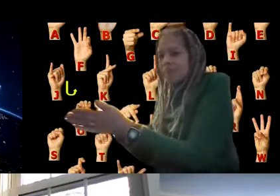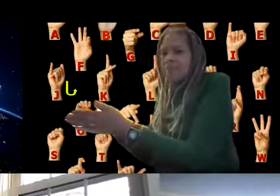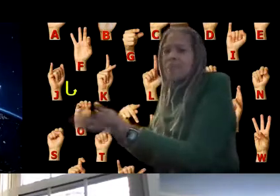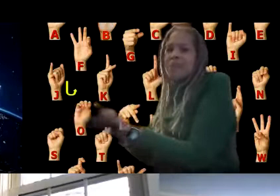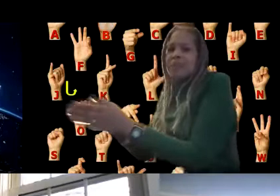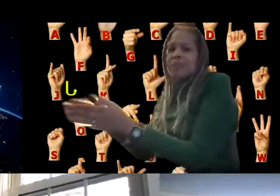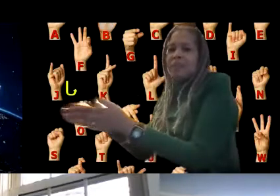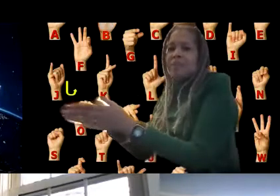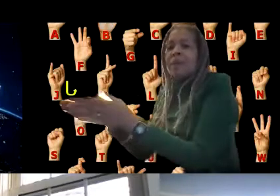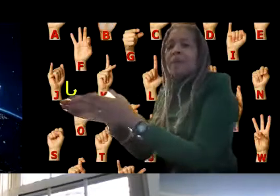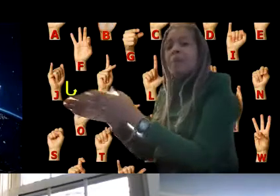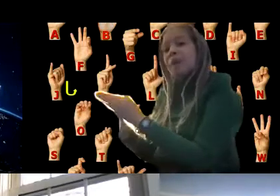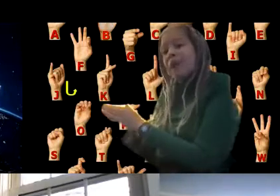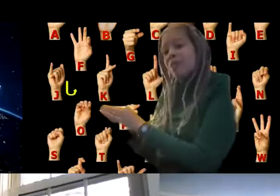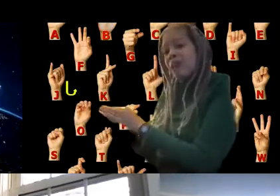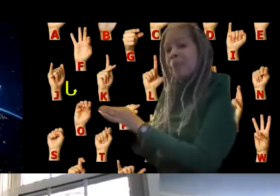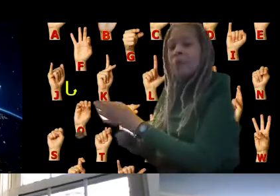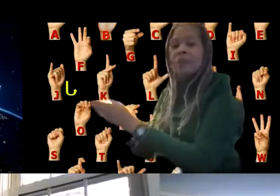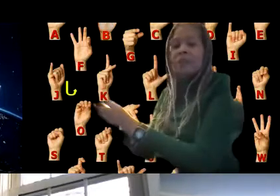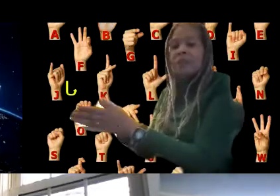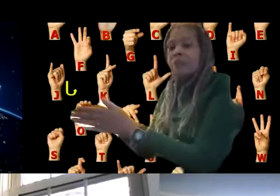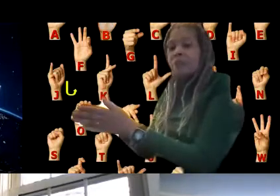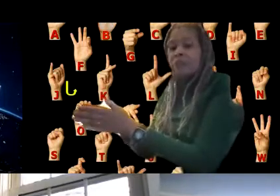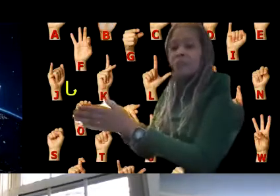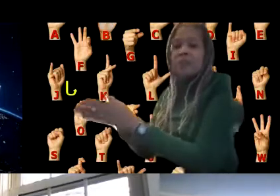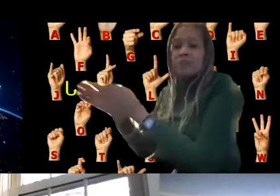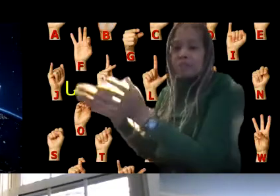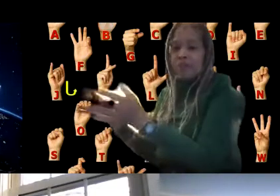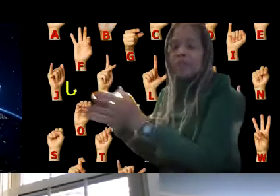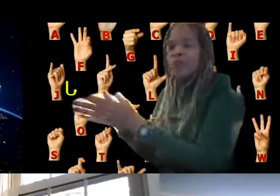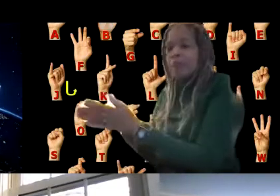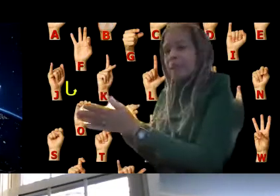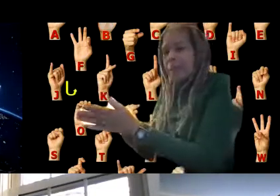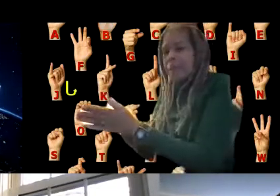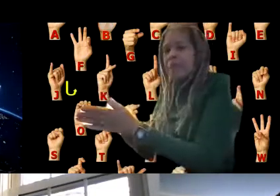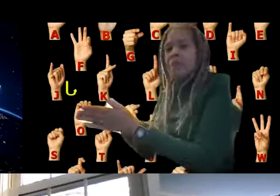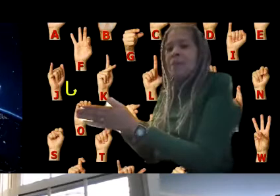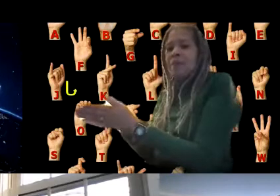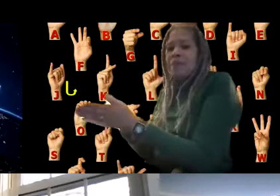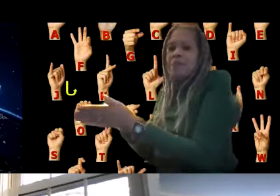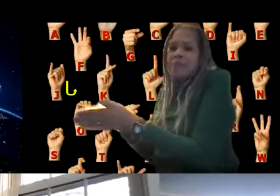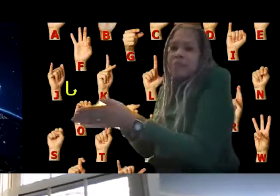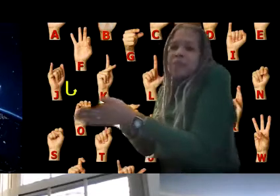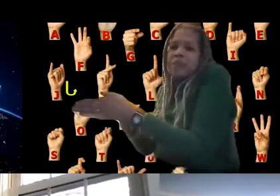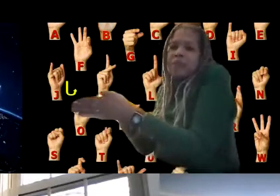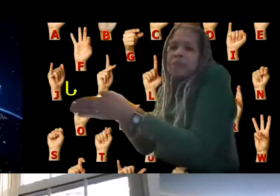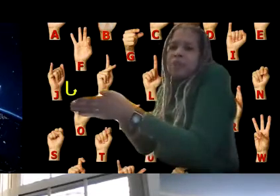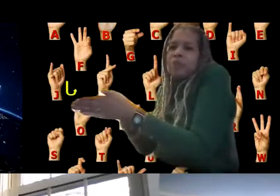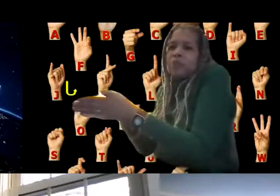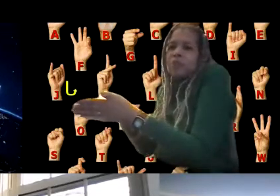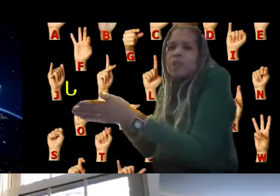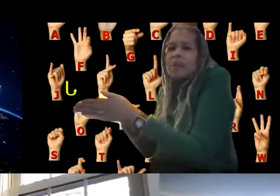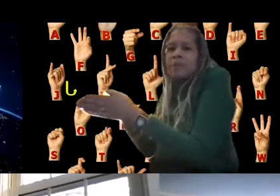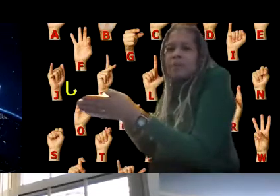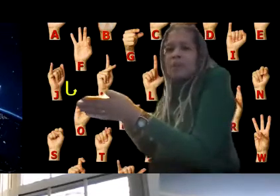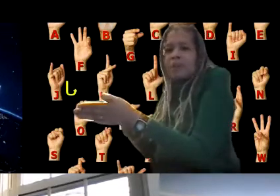picked doesn't make the parents happy or the surrounding family happy, that's only belongs to the